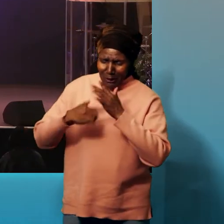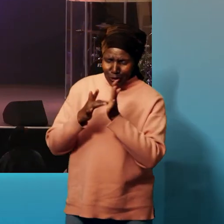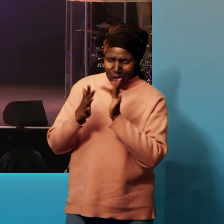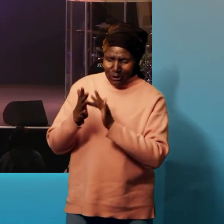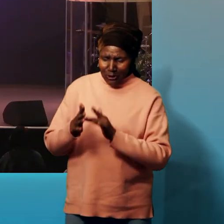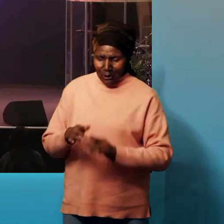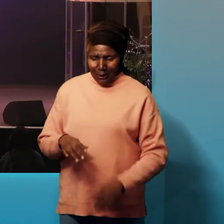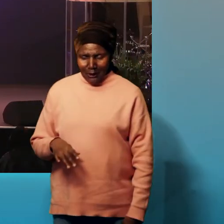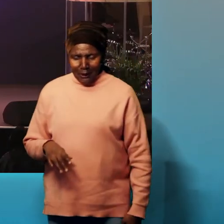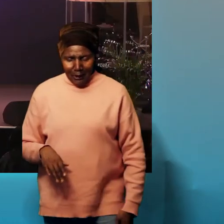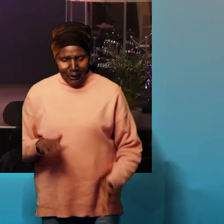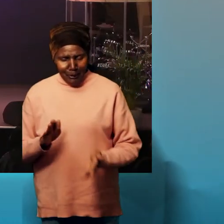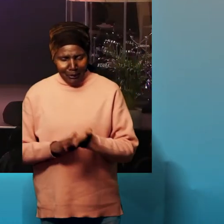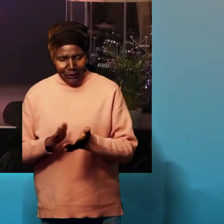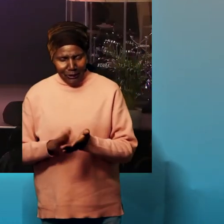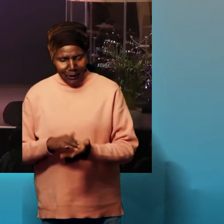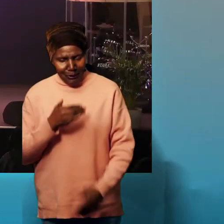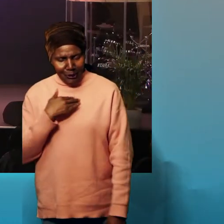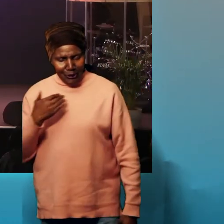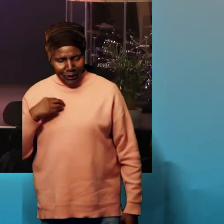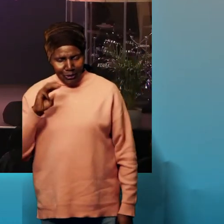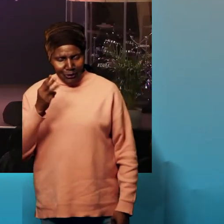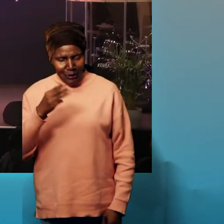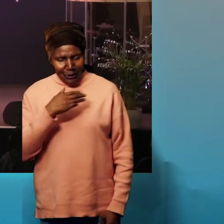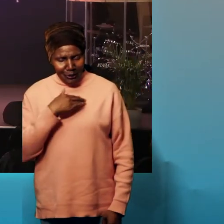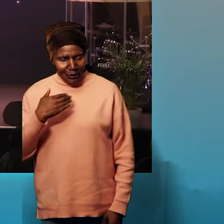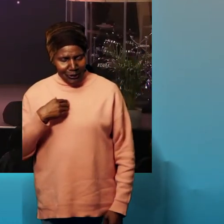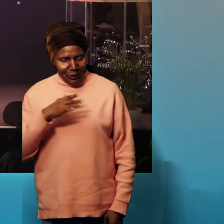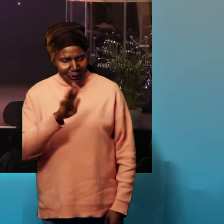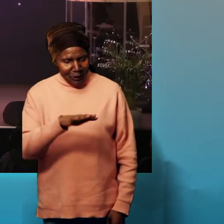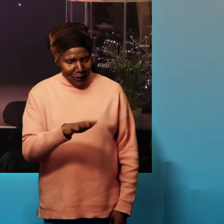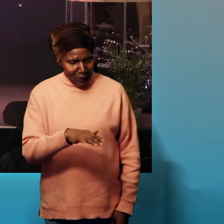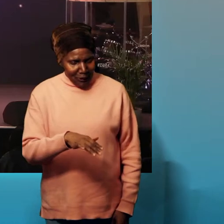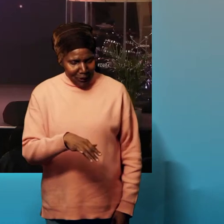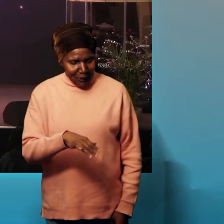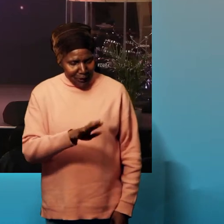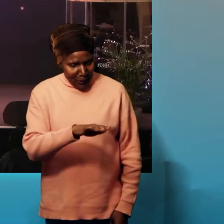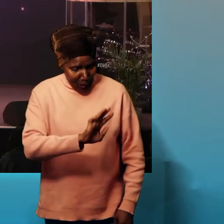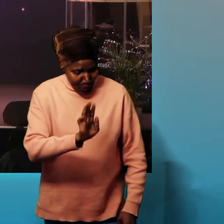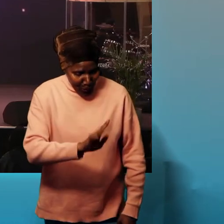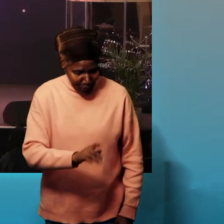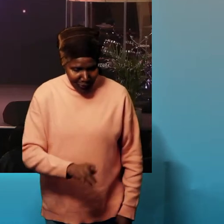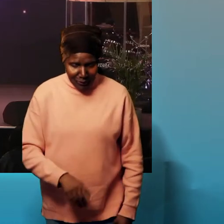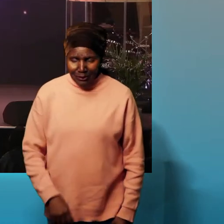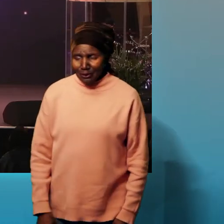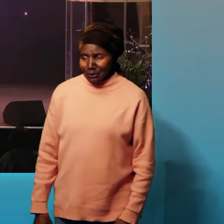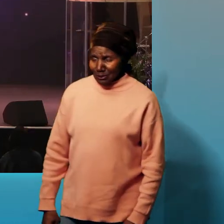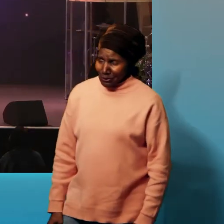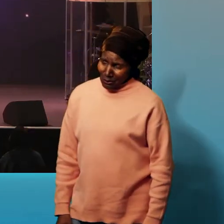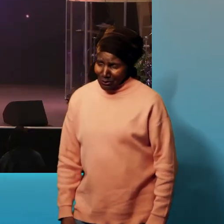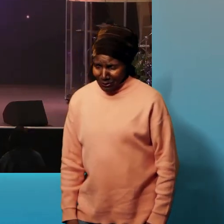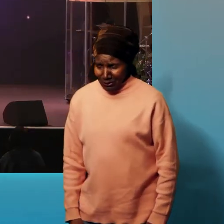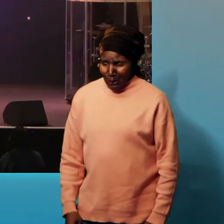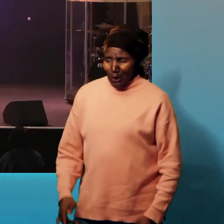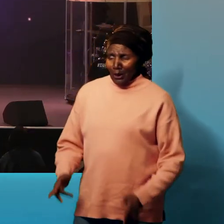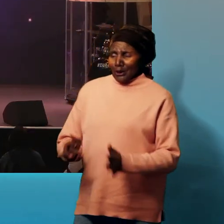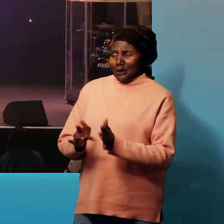like, hi, I know it's 3 a.m, but can we have a chat? We're like, Jesus, let's start when I wake